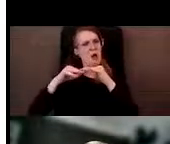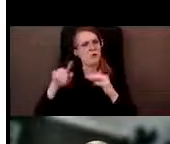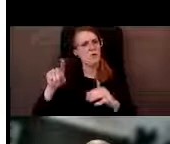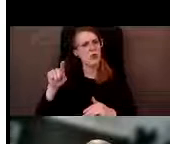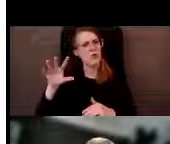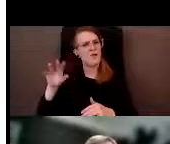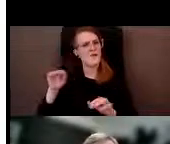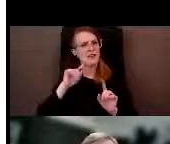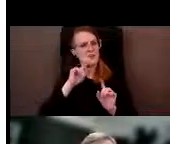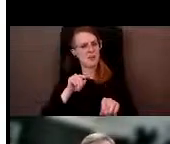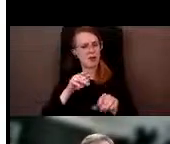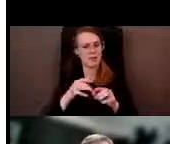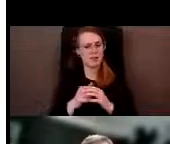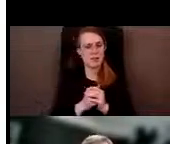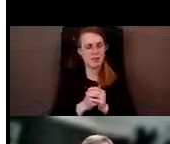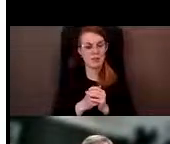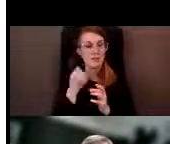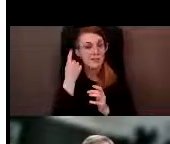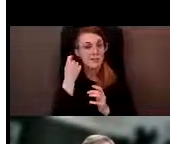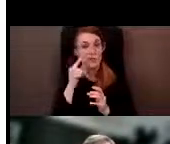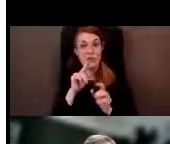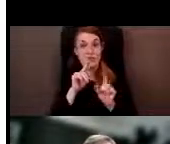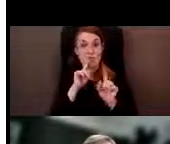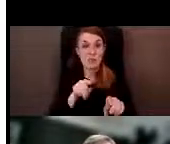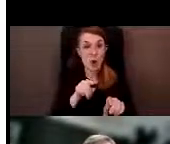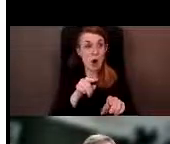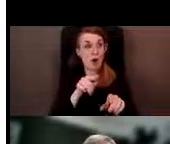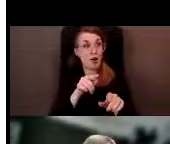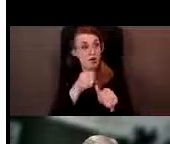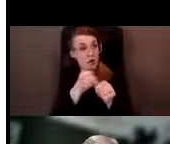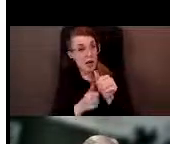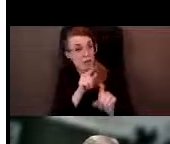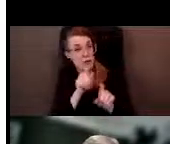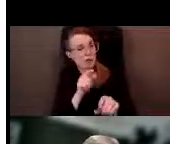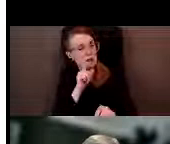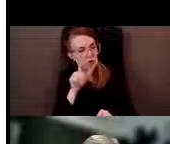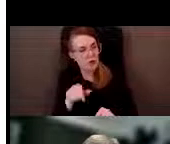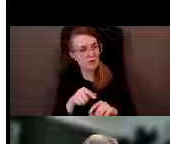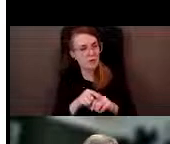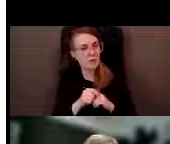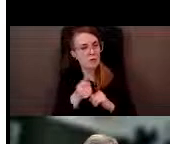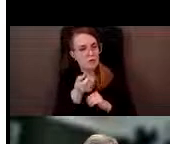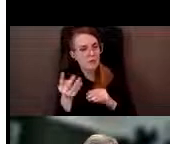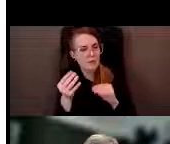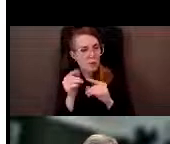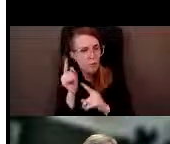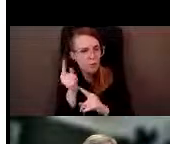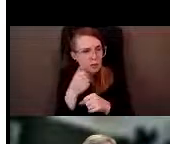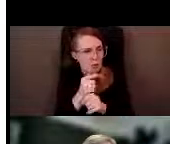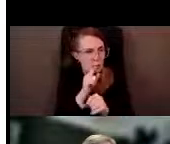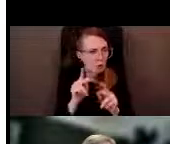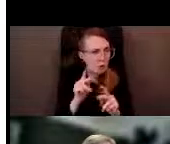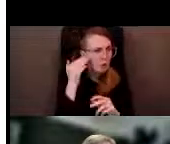needs to feel compelled to respond to every question, but let's give it a few more minutes so we're certain that everybody knows how to use the